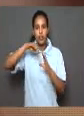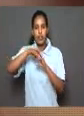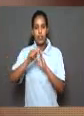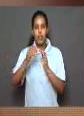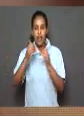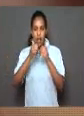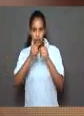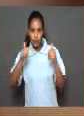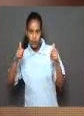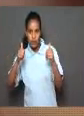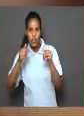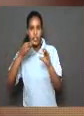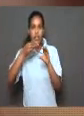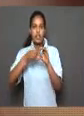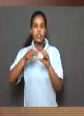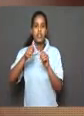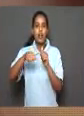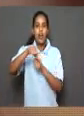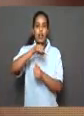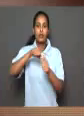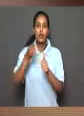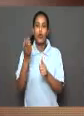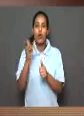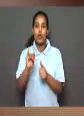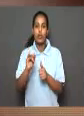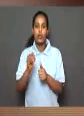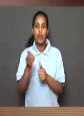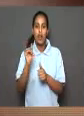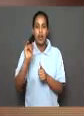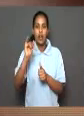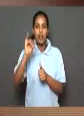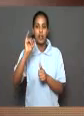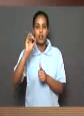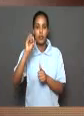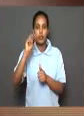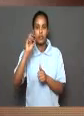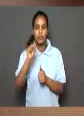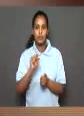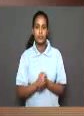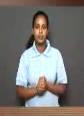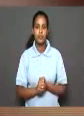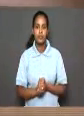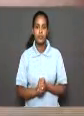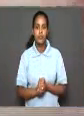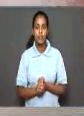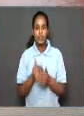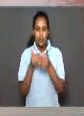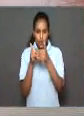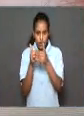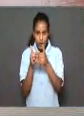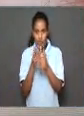electron in an isolated gaseous atom or ion.